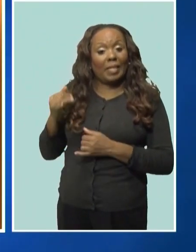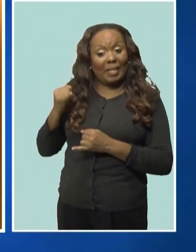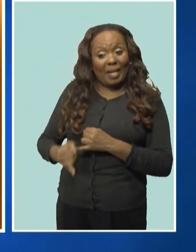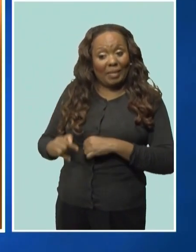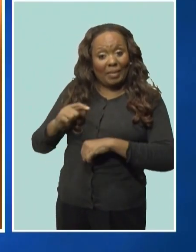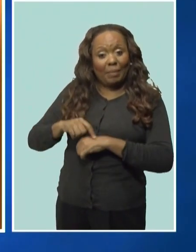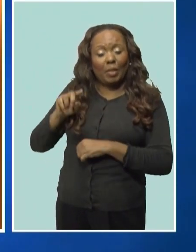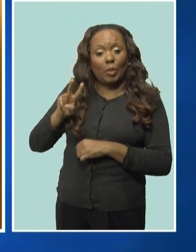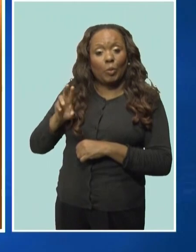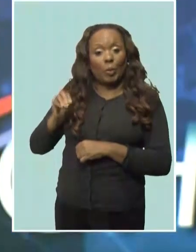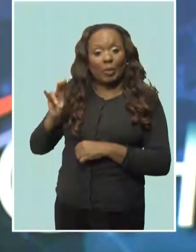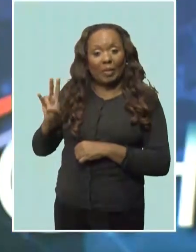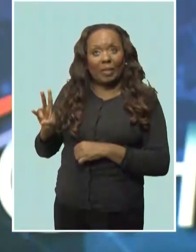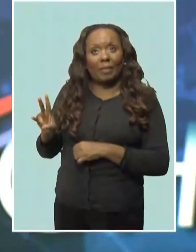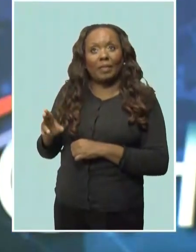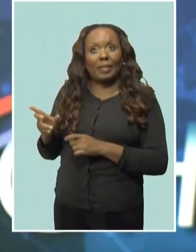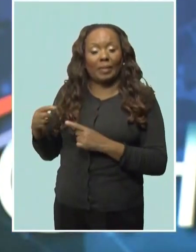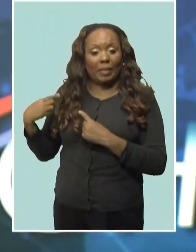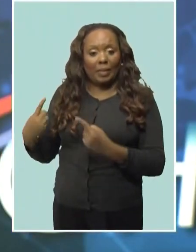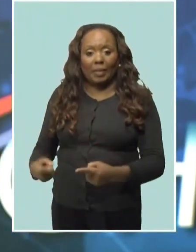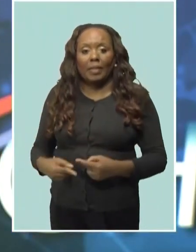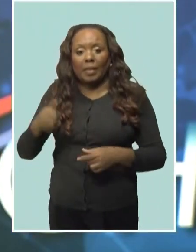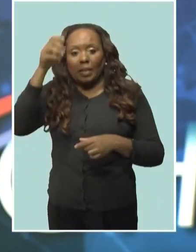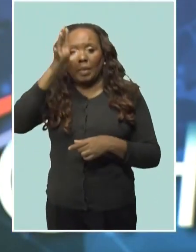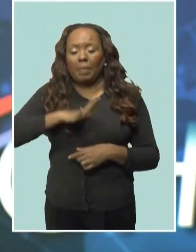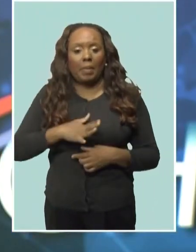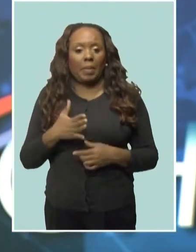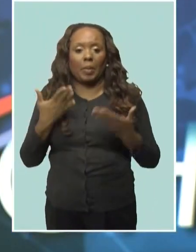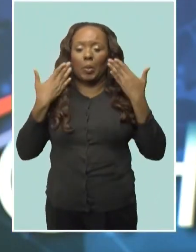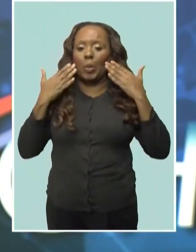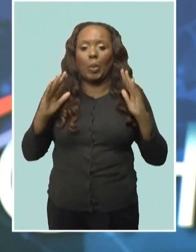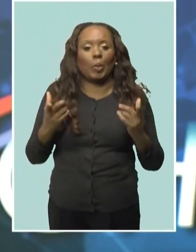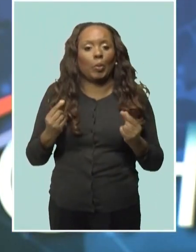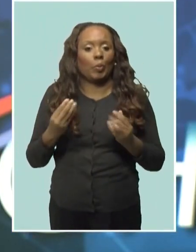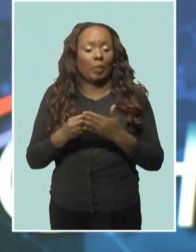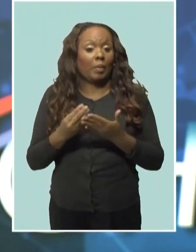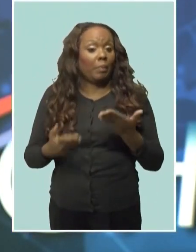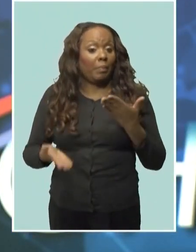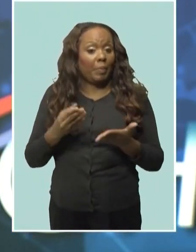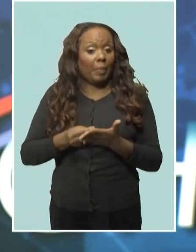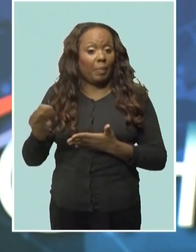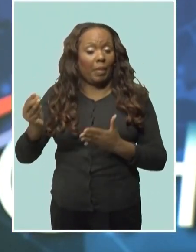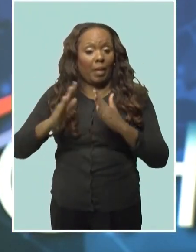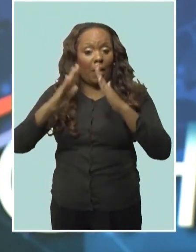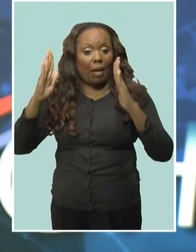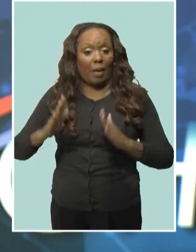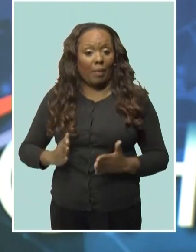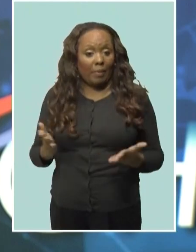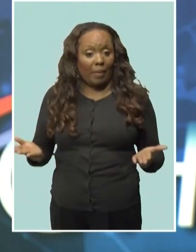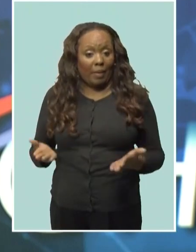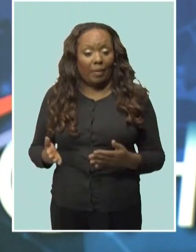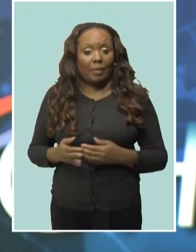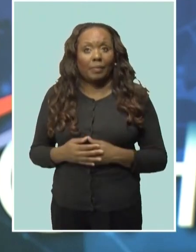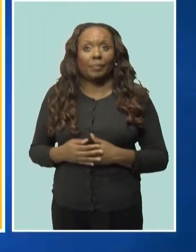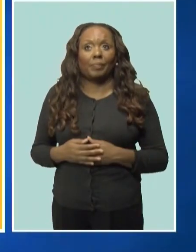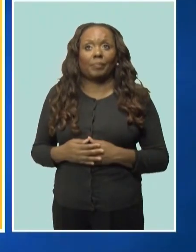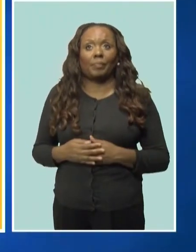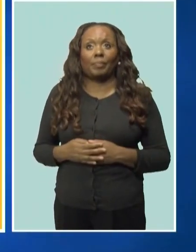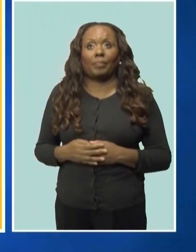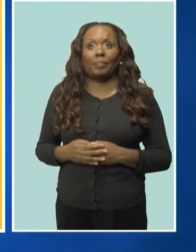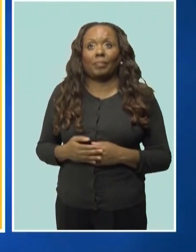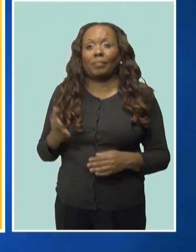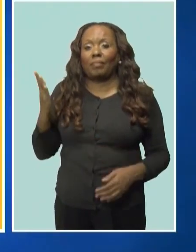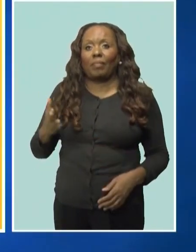buy a house here, but he hasn't fully decided yet what to do with his new fortune. I'm feeling